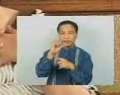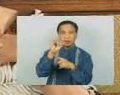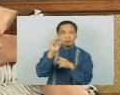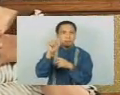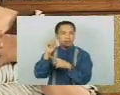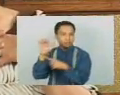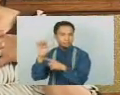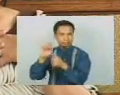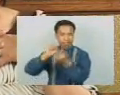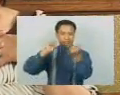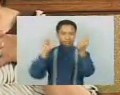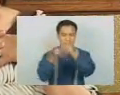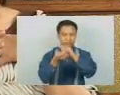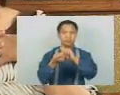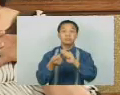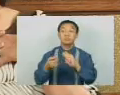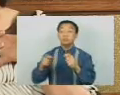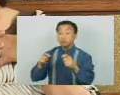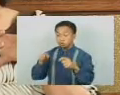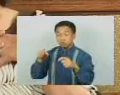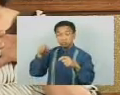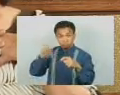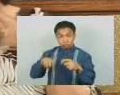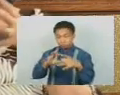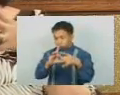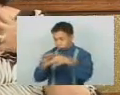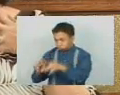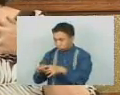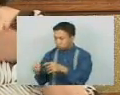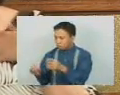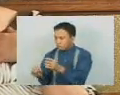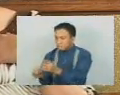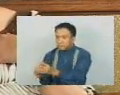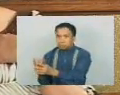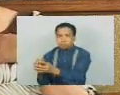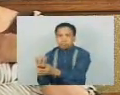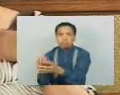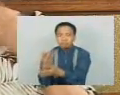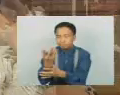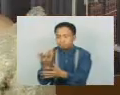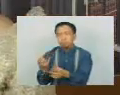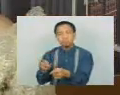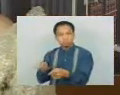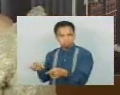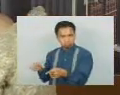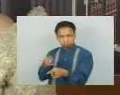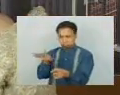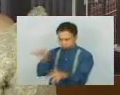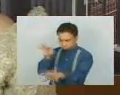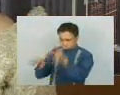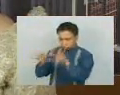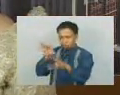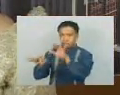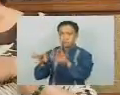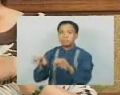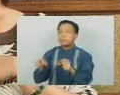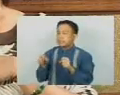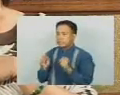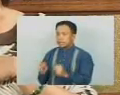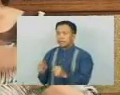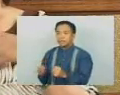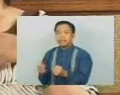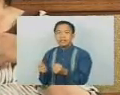should be able to contribute to lowering the effects of climate change and support changes that